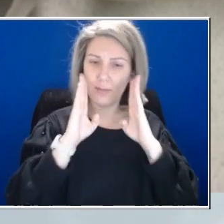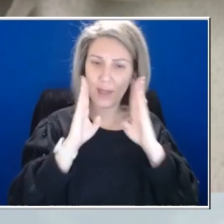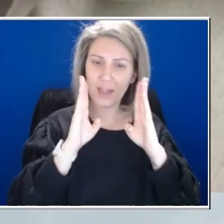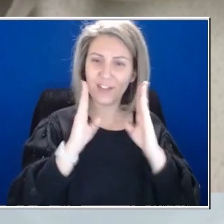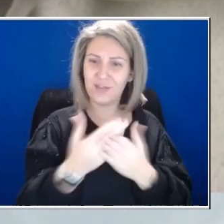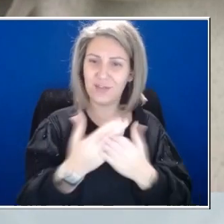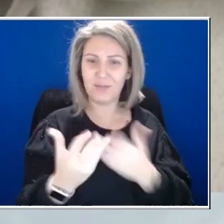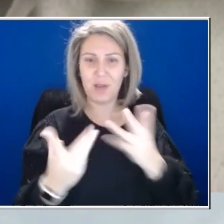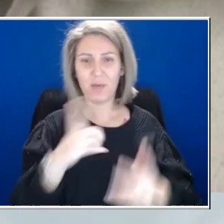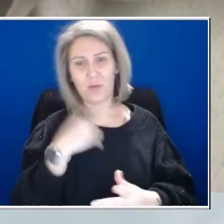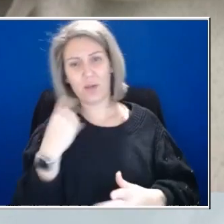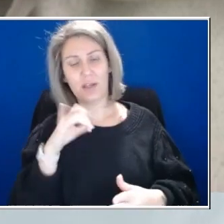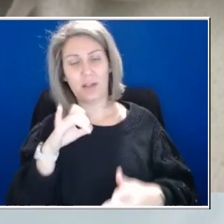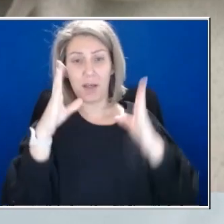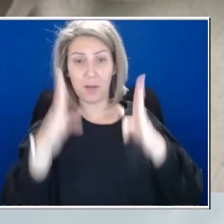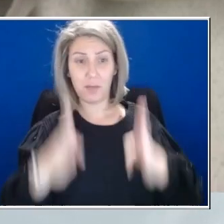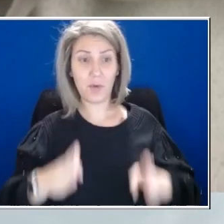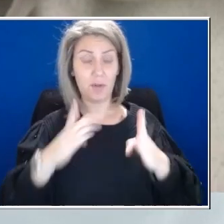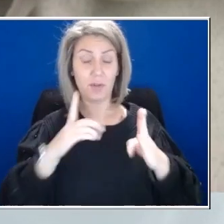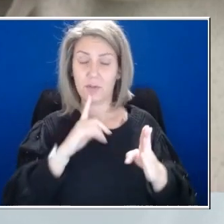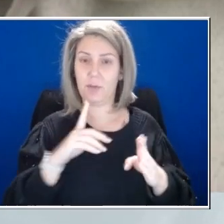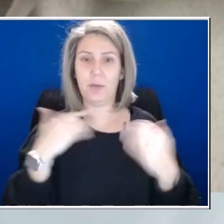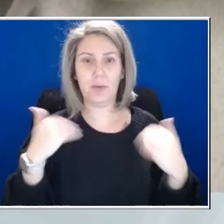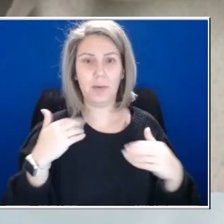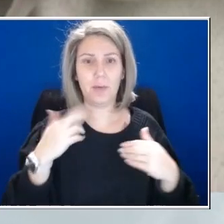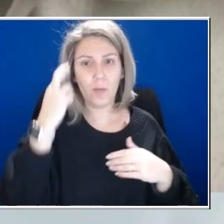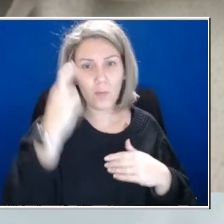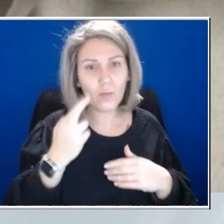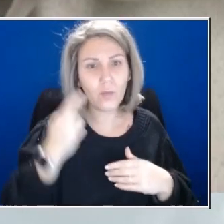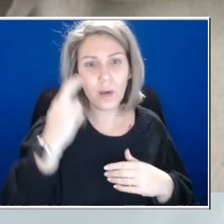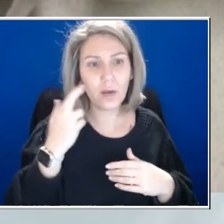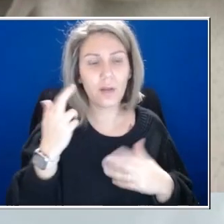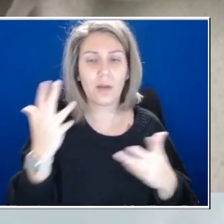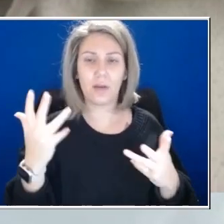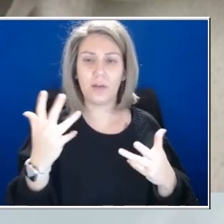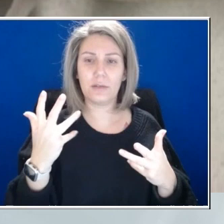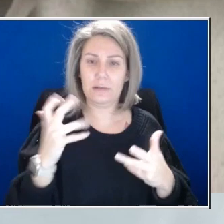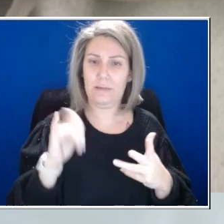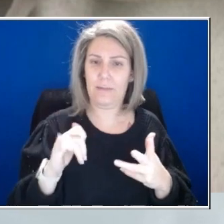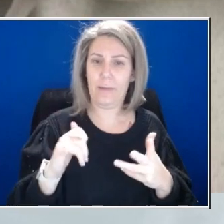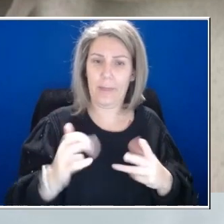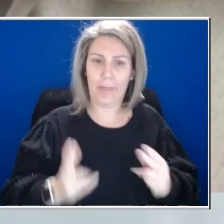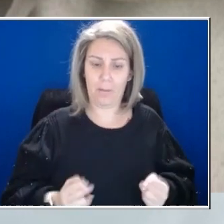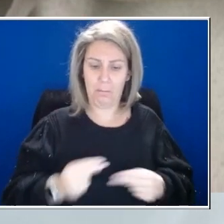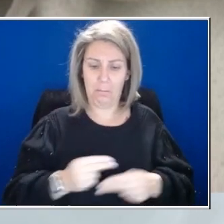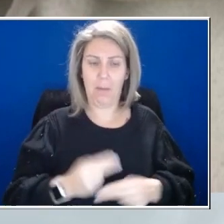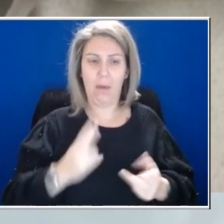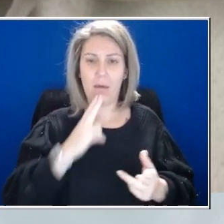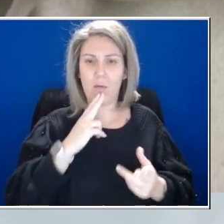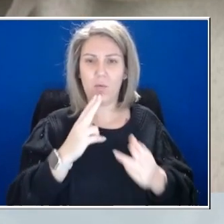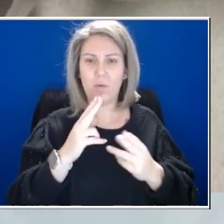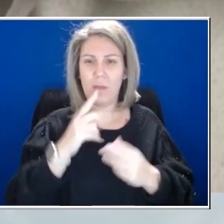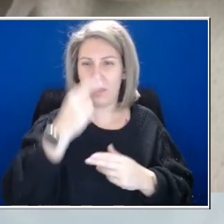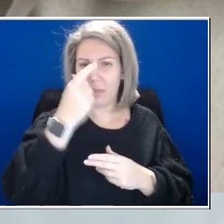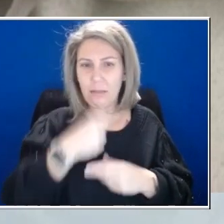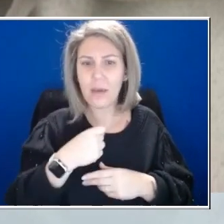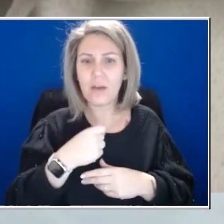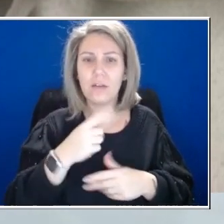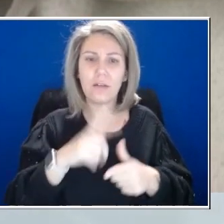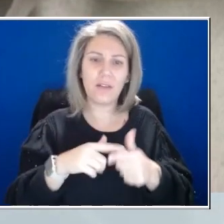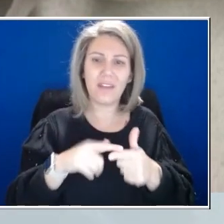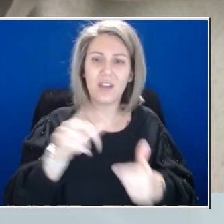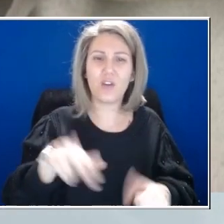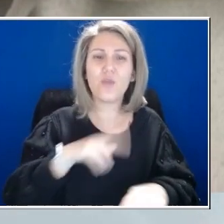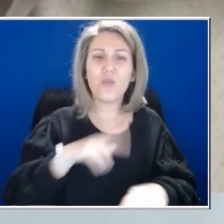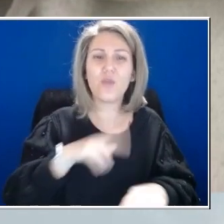this person was very astute, and they realized this belt, which is again just a piece of canvas, was thinner than they normally are,